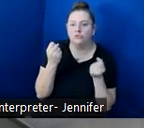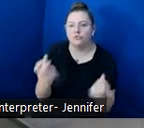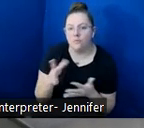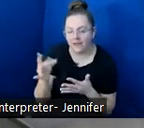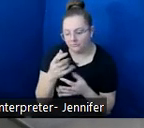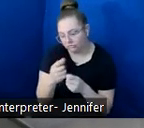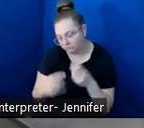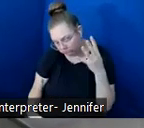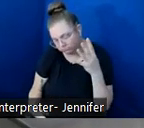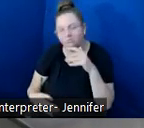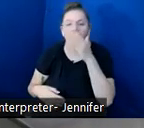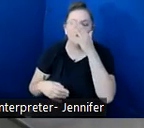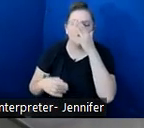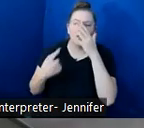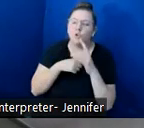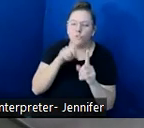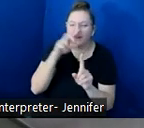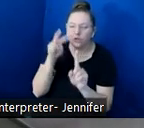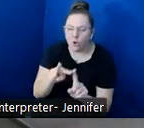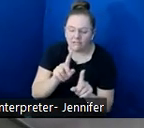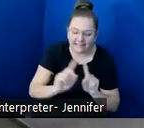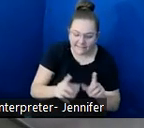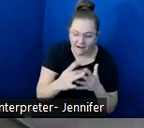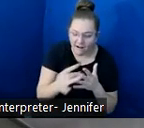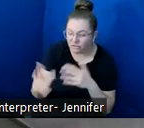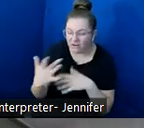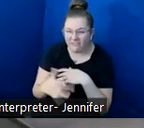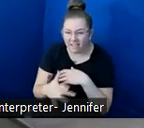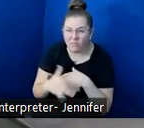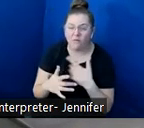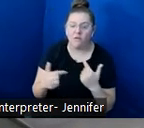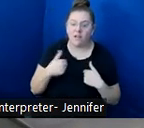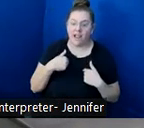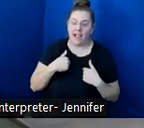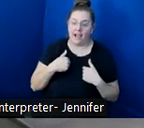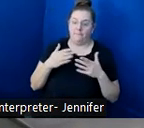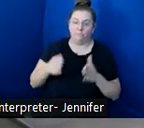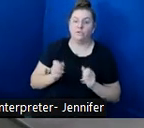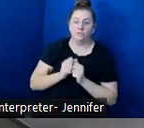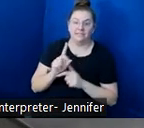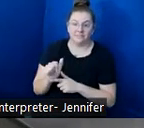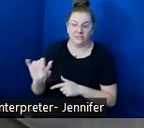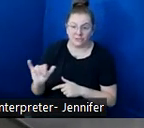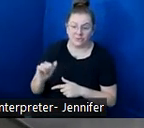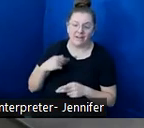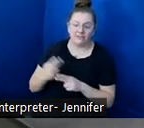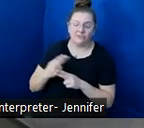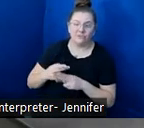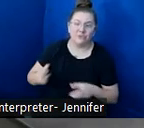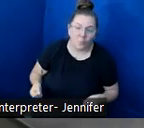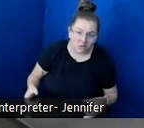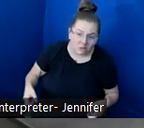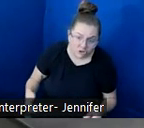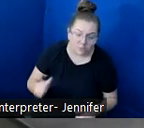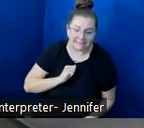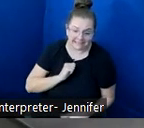at the different options and have to, a lot of us. I'm a person with a disability as well. I use a wheelchair and things like that, and